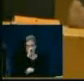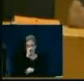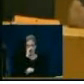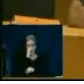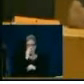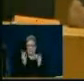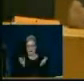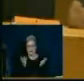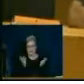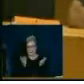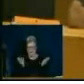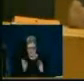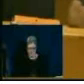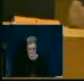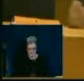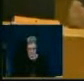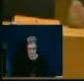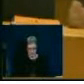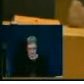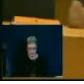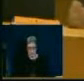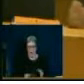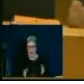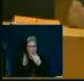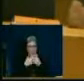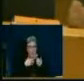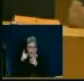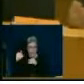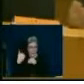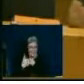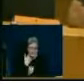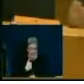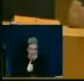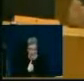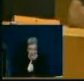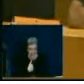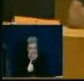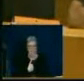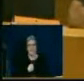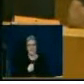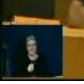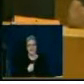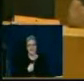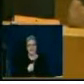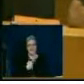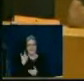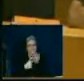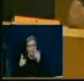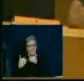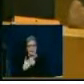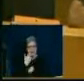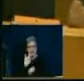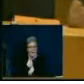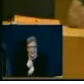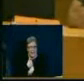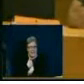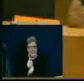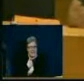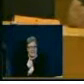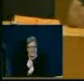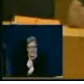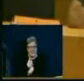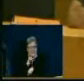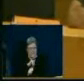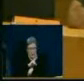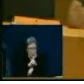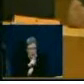But what? Whatever they sent us. What did they send us? Is that your question?